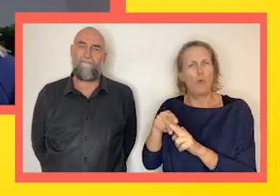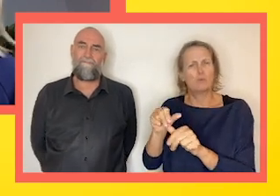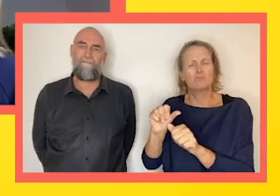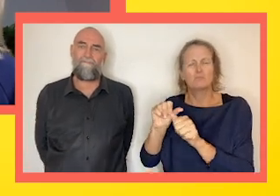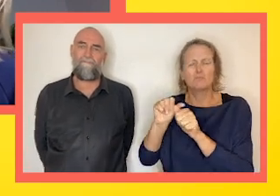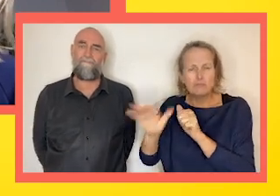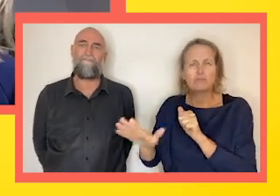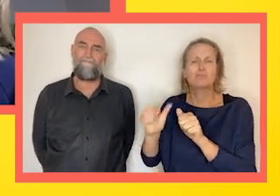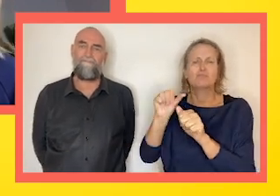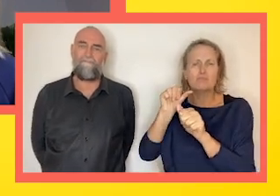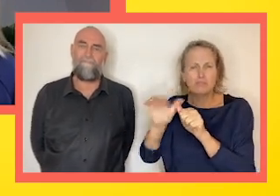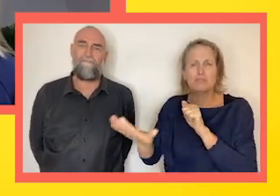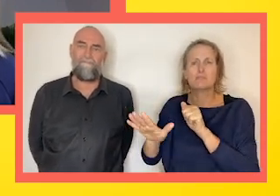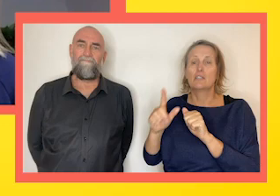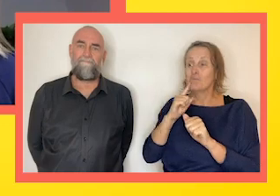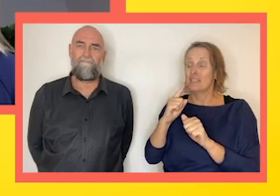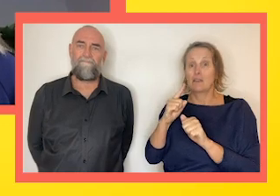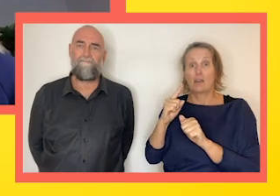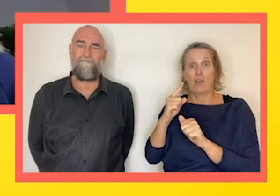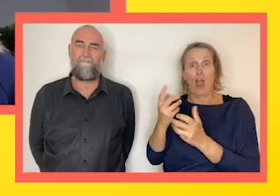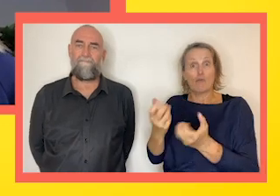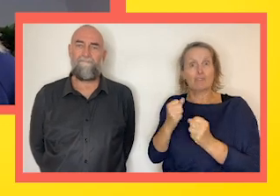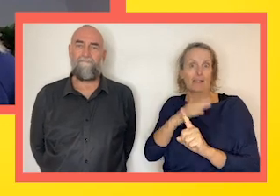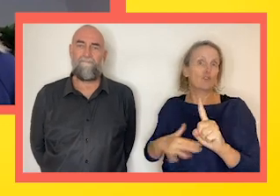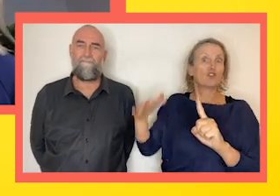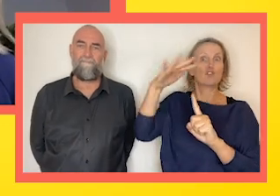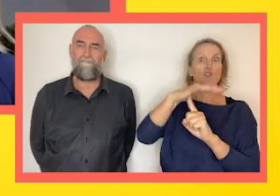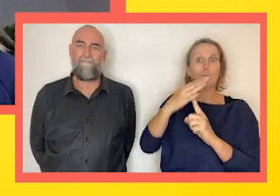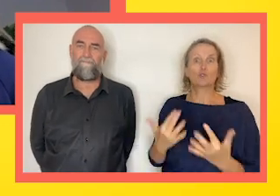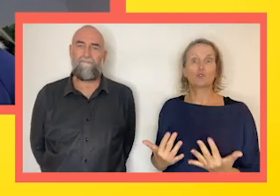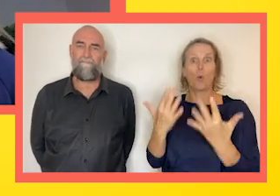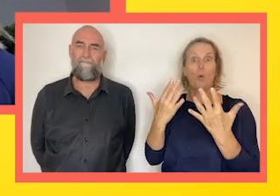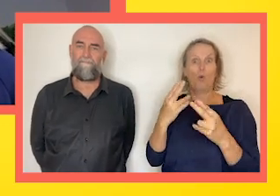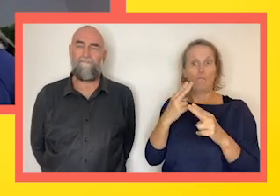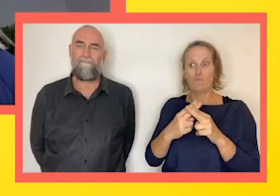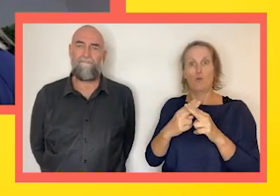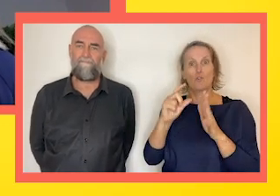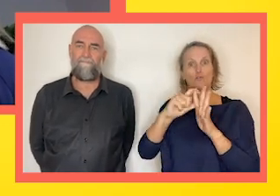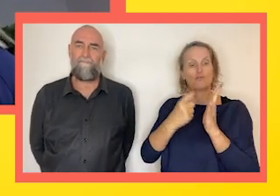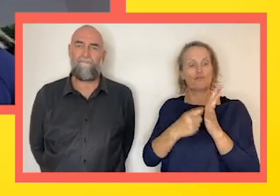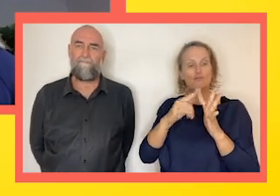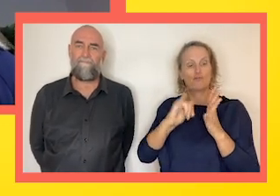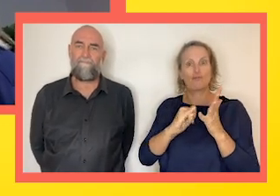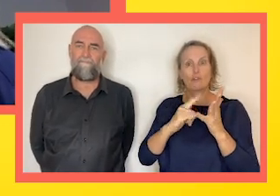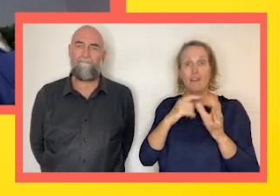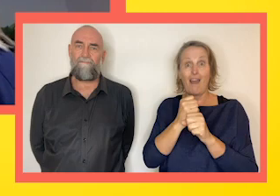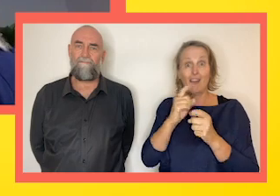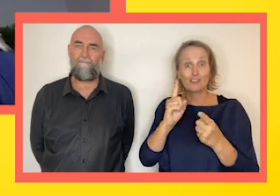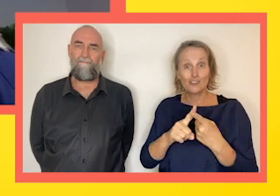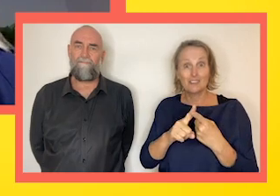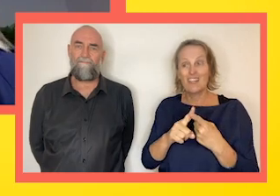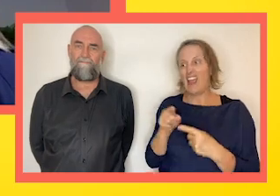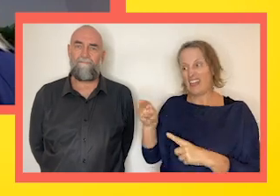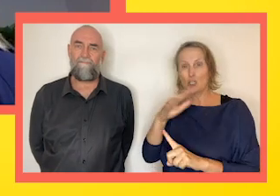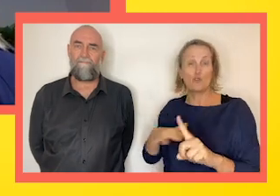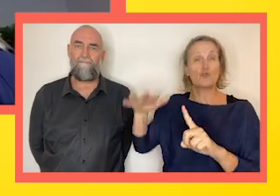a ripper that we actually went out and got the highest scores of all Australian para dressage riders at that event. And he broke the